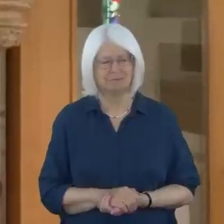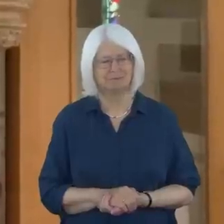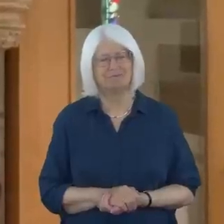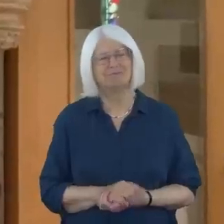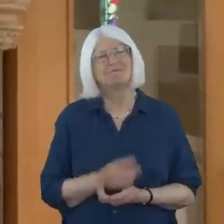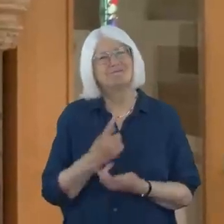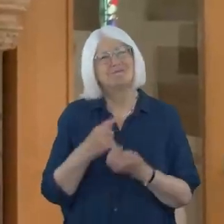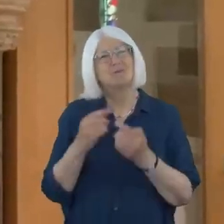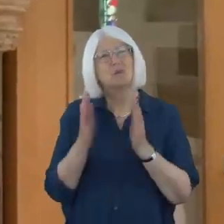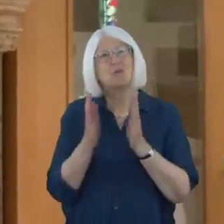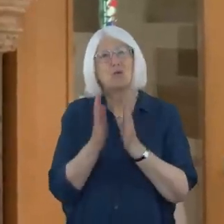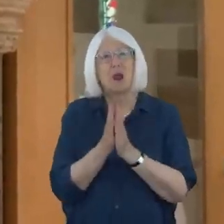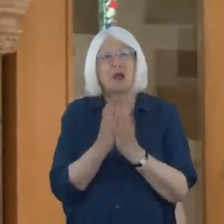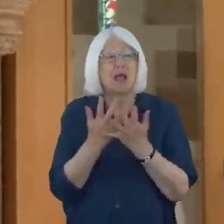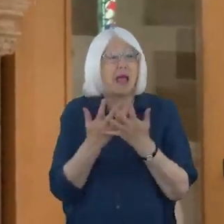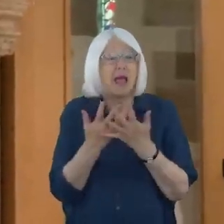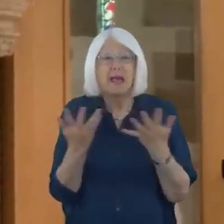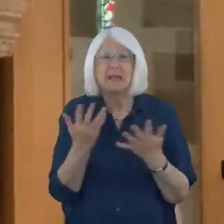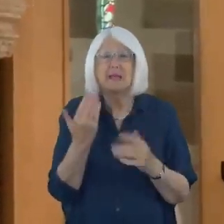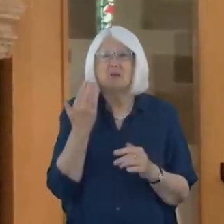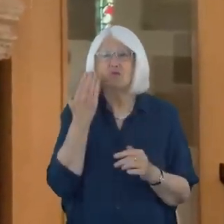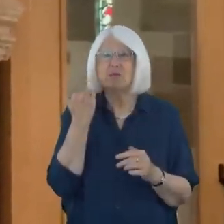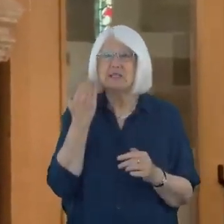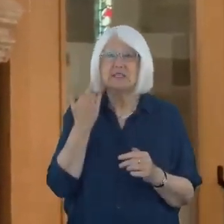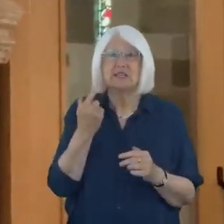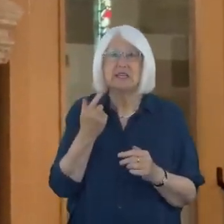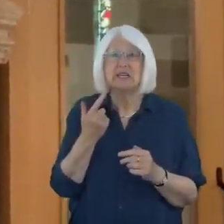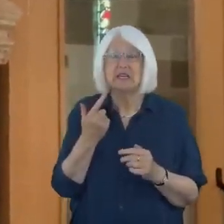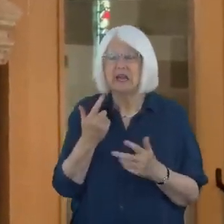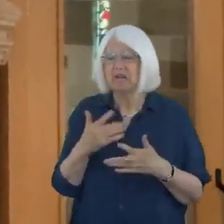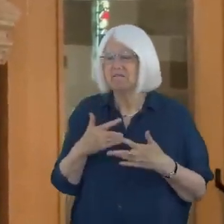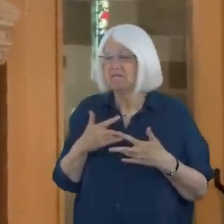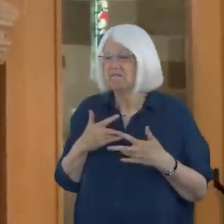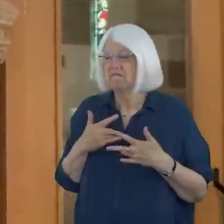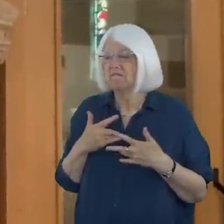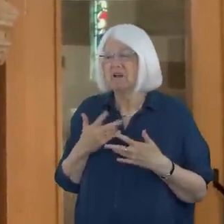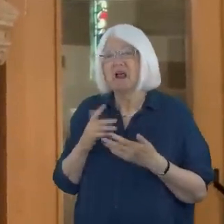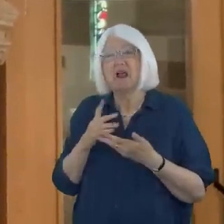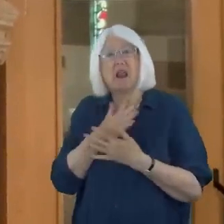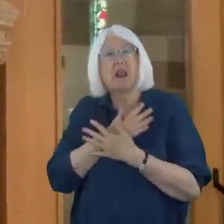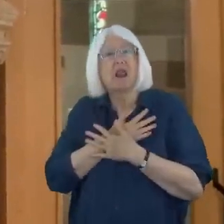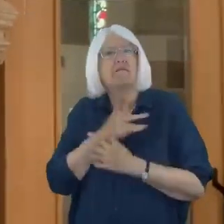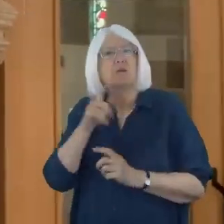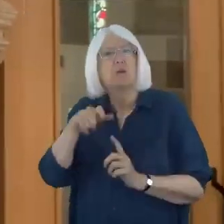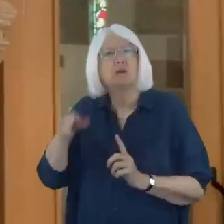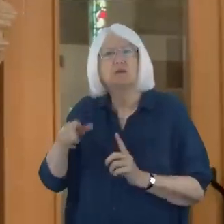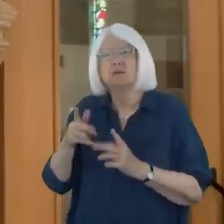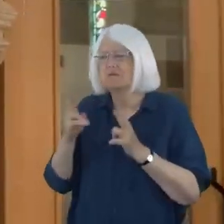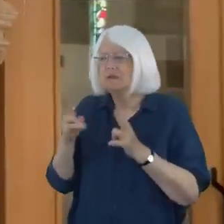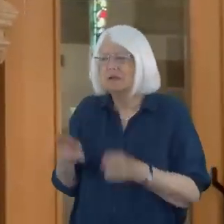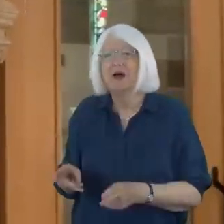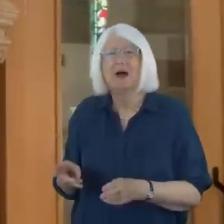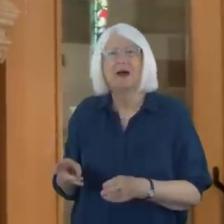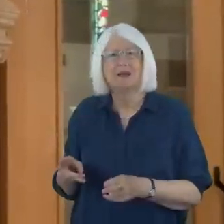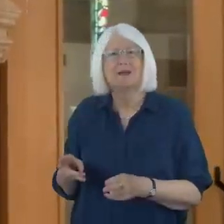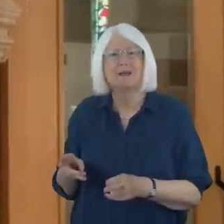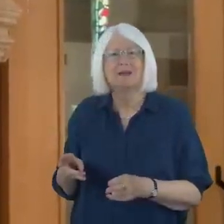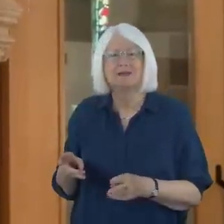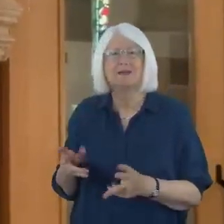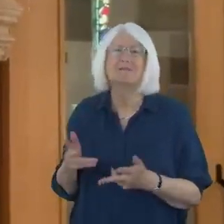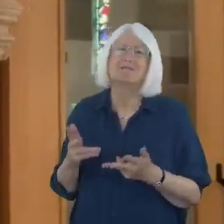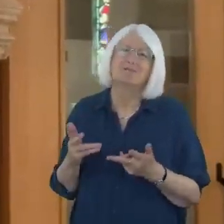We pray for those recently bereaved and are having to learn to live without the physical nearness of a loved